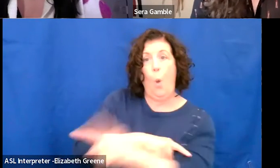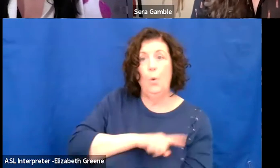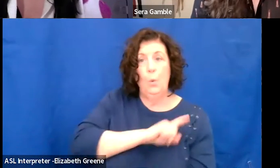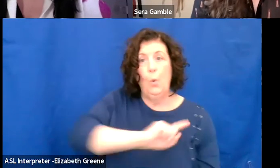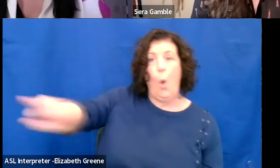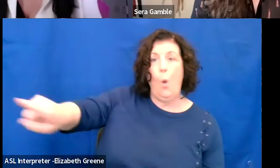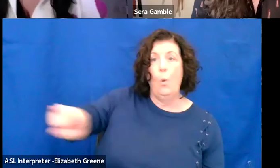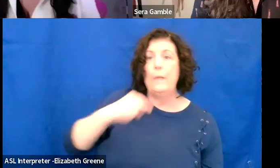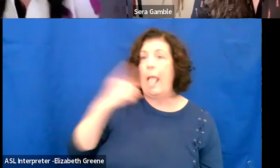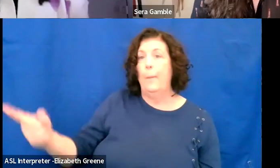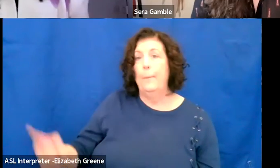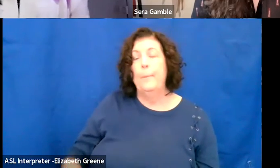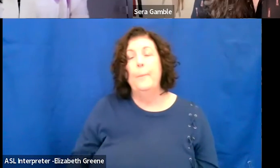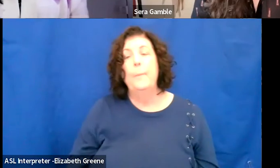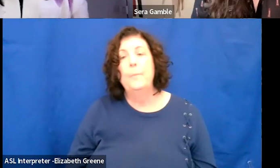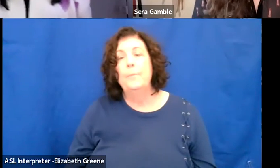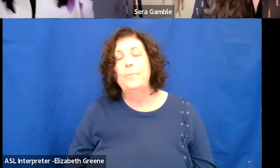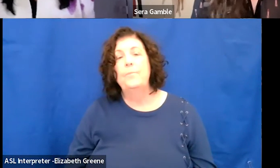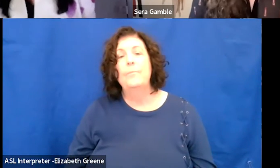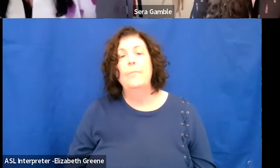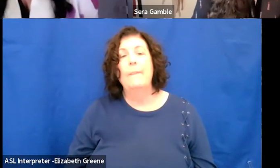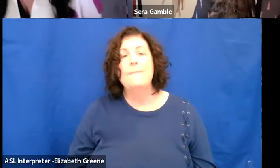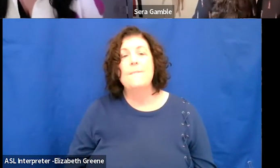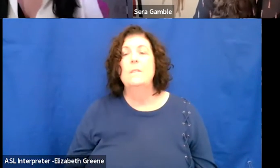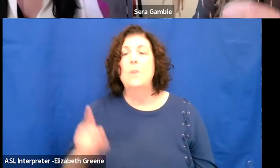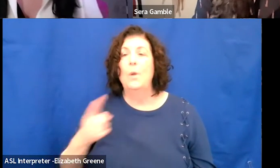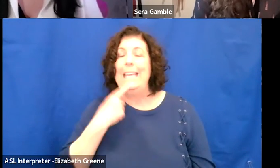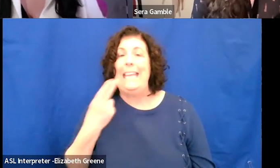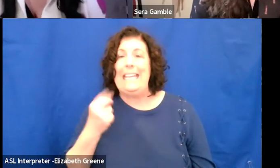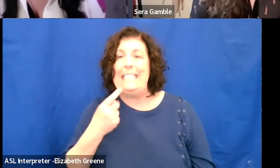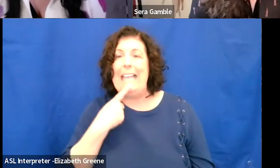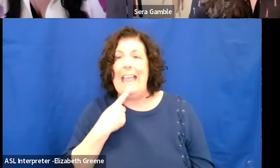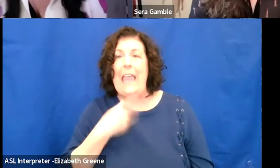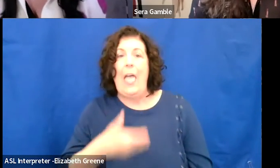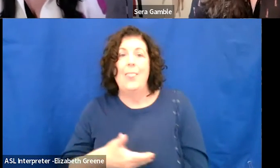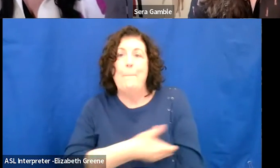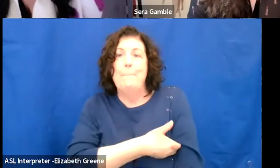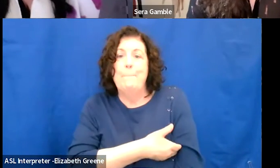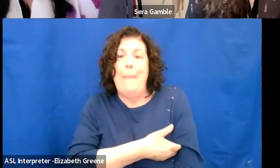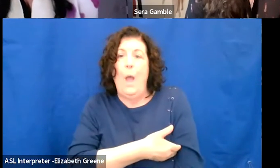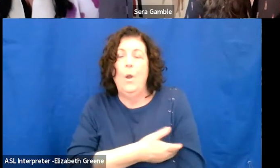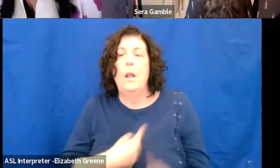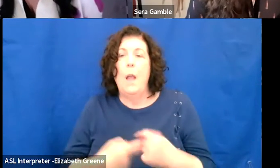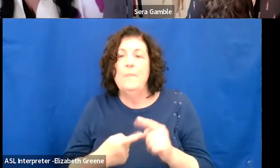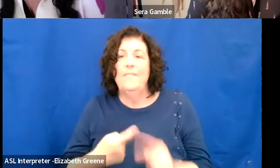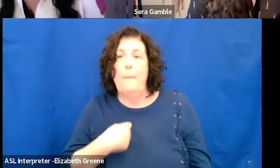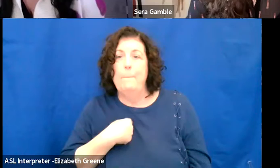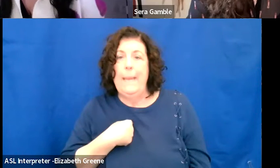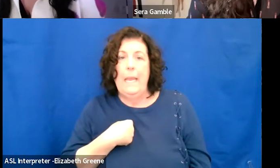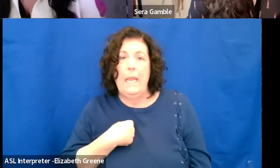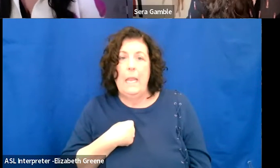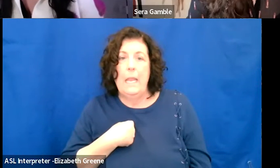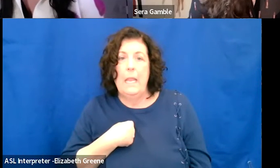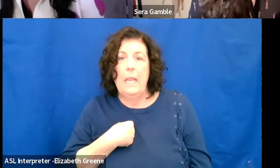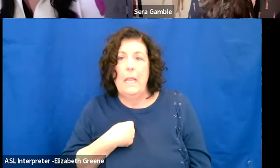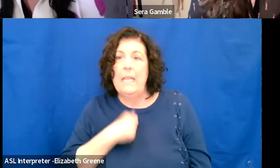you. Ooh. So ooh. You go tell him. I know, right? That's one of those things that has never left me. Powerful. So I went